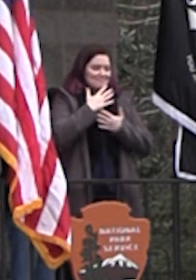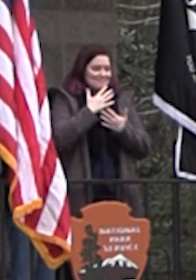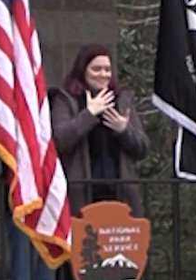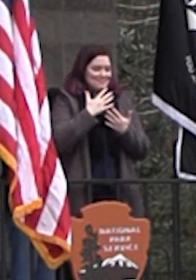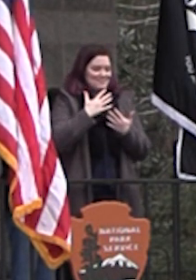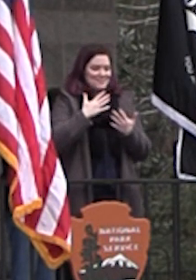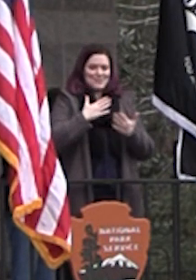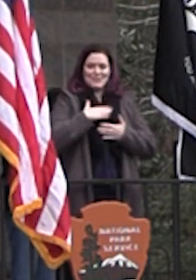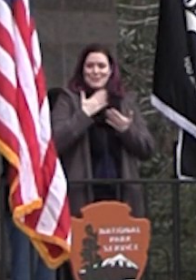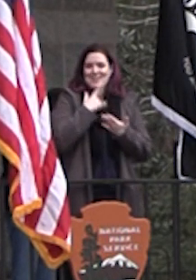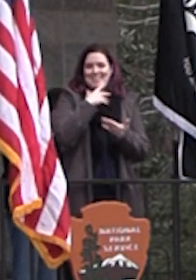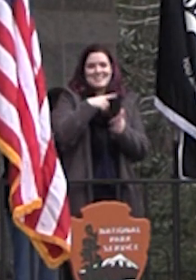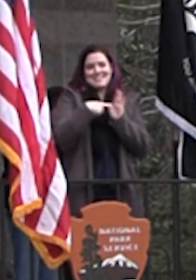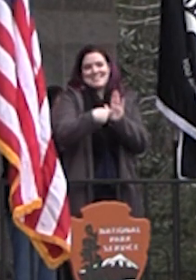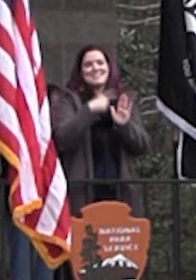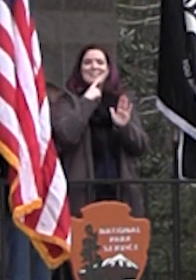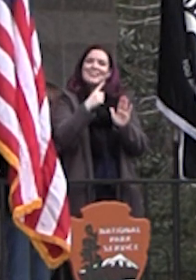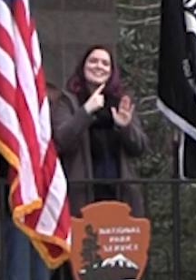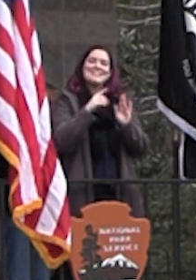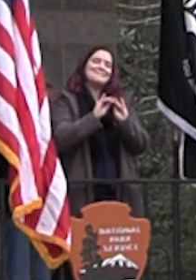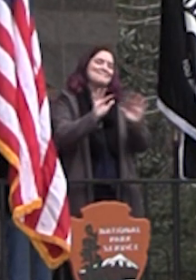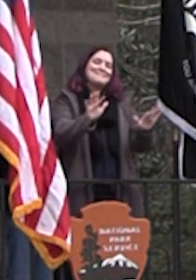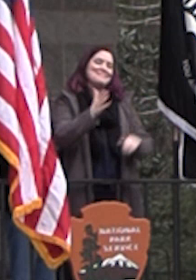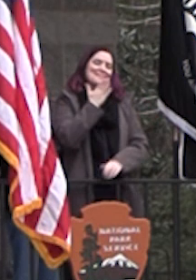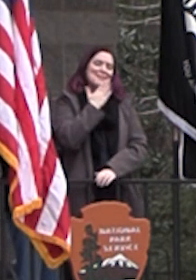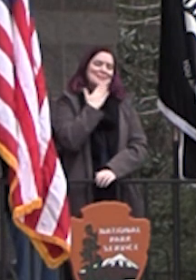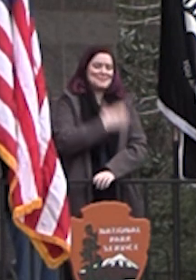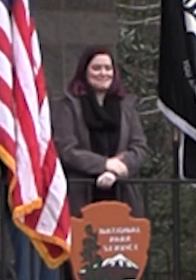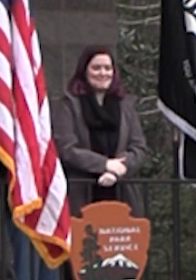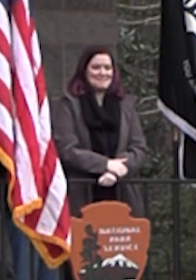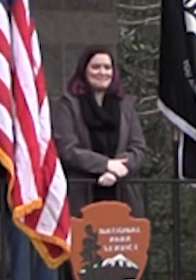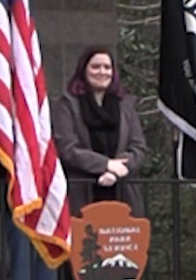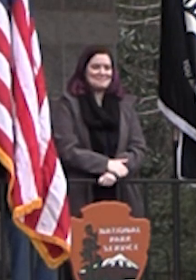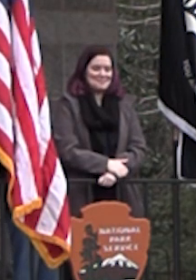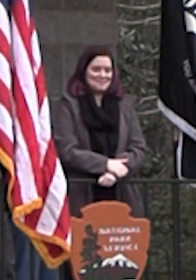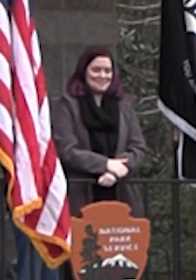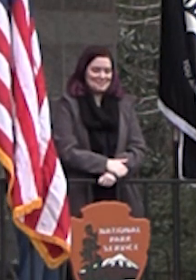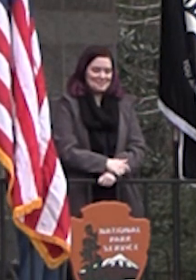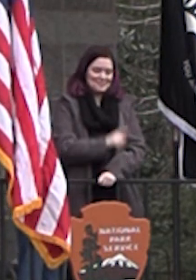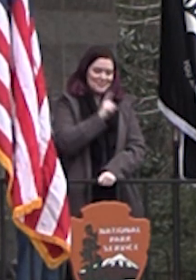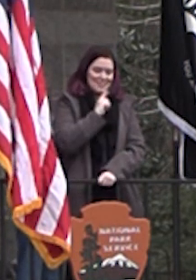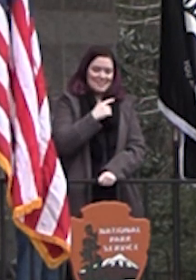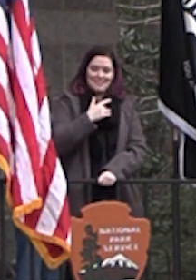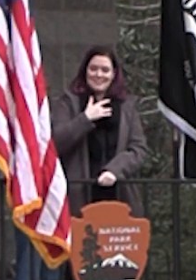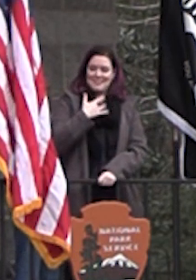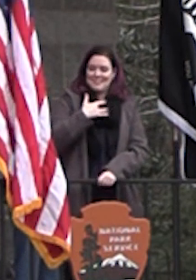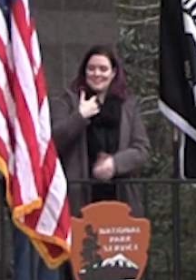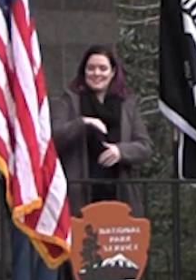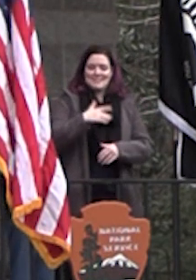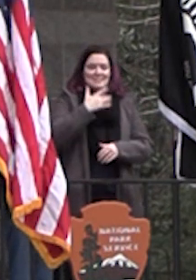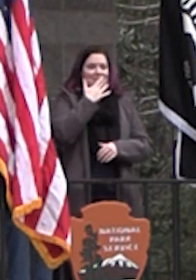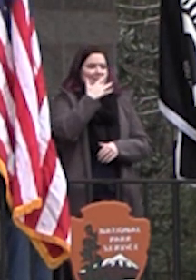purpose that is very contagious. So thank you for that, guys. I'm really grateful to work with such a wonderful